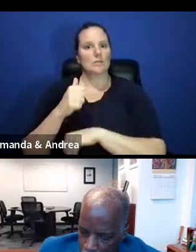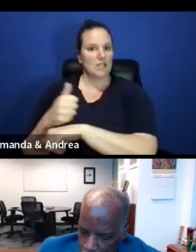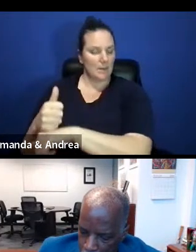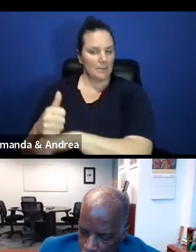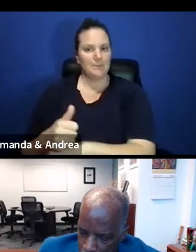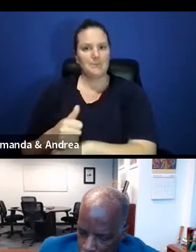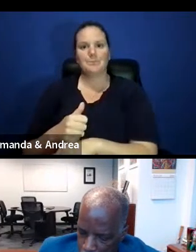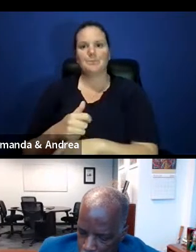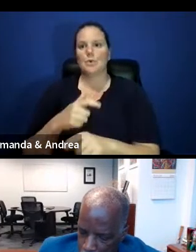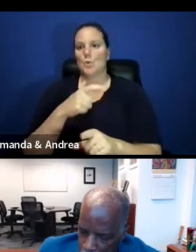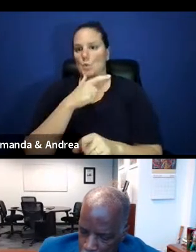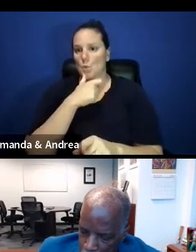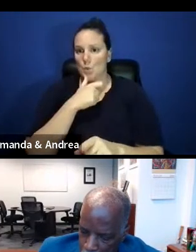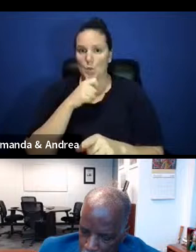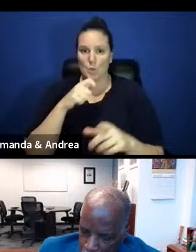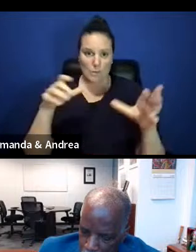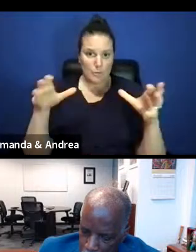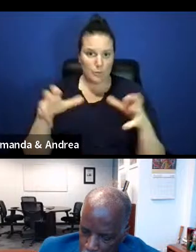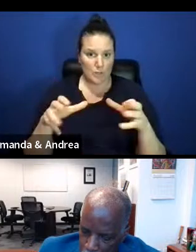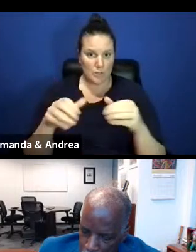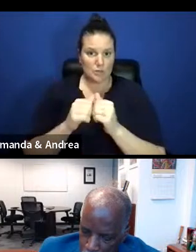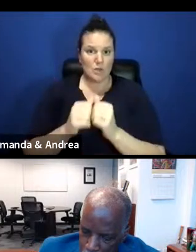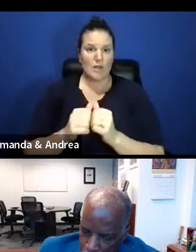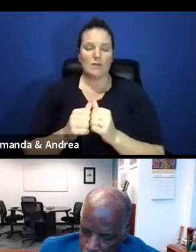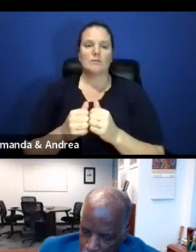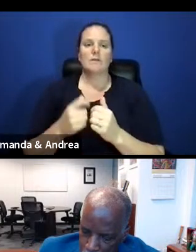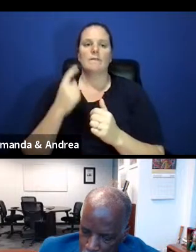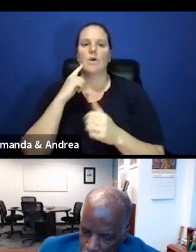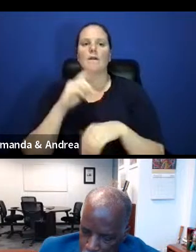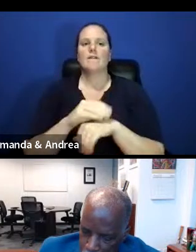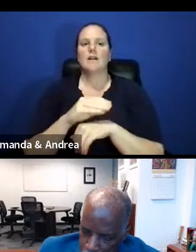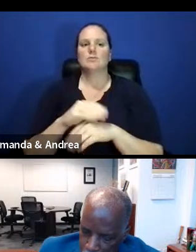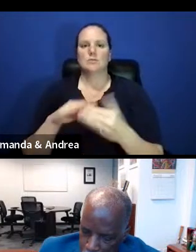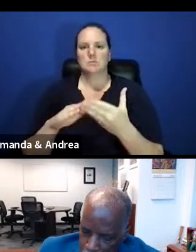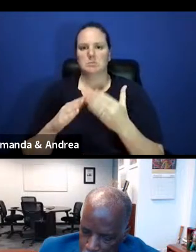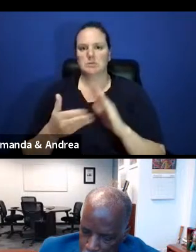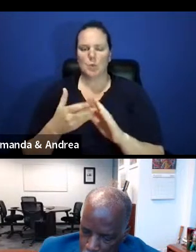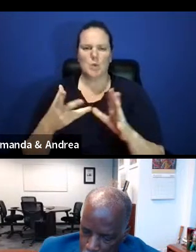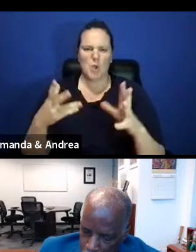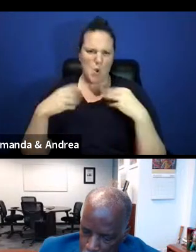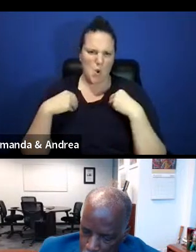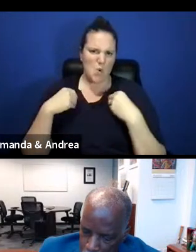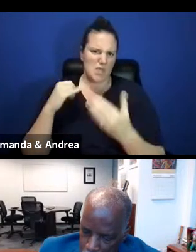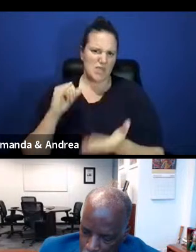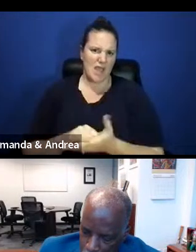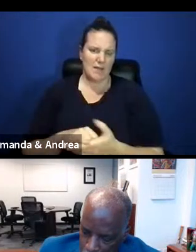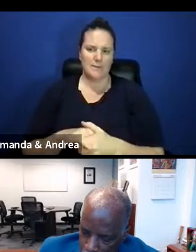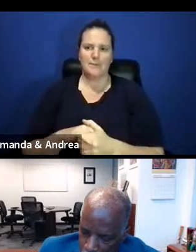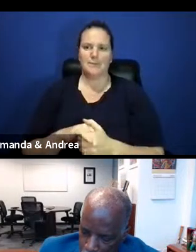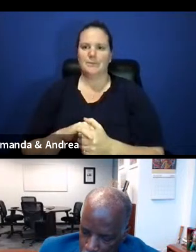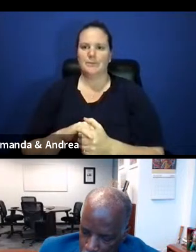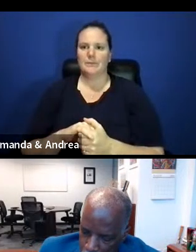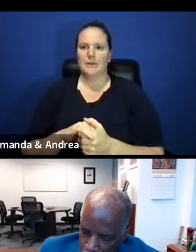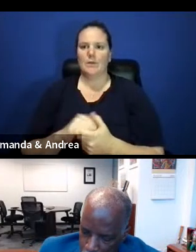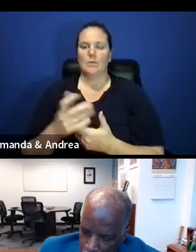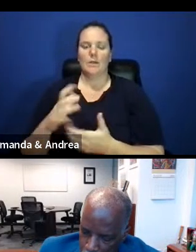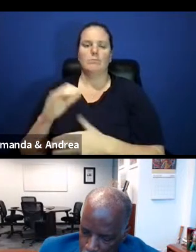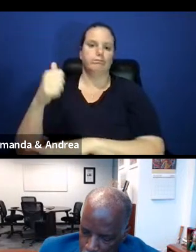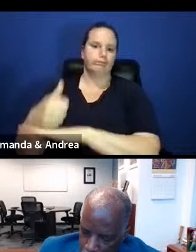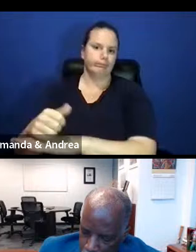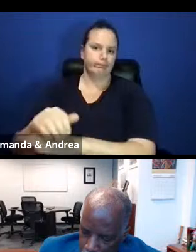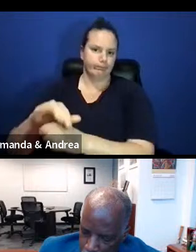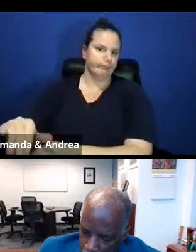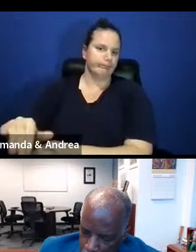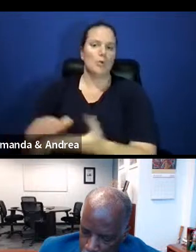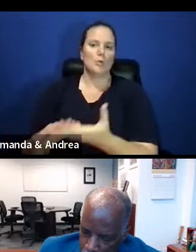by, who we were bringing to the table as an advisory committee. And so we owned that. And we actually ended up sunsetting our community advisory